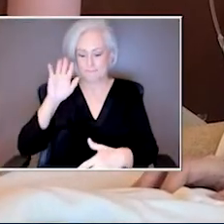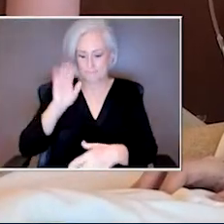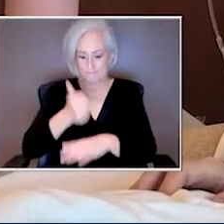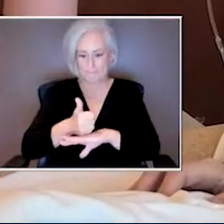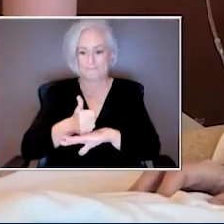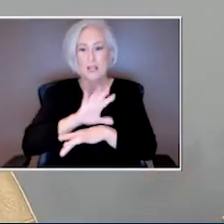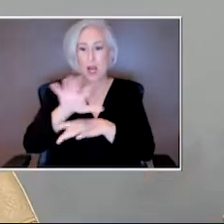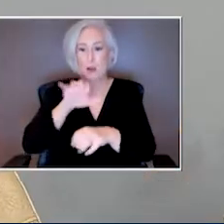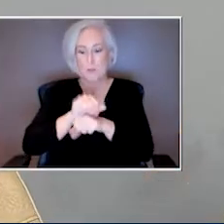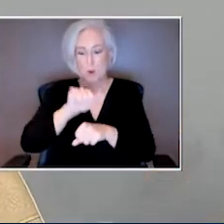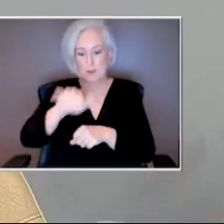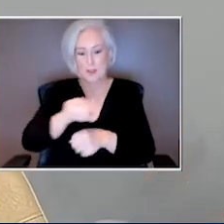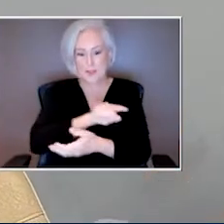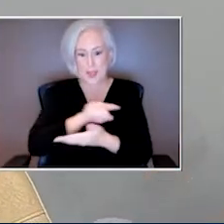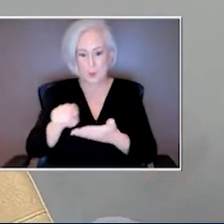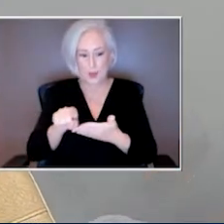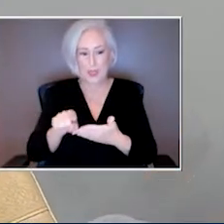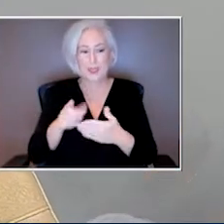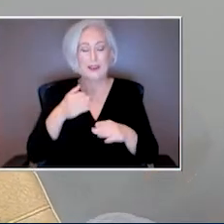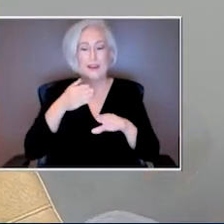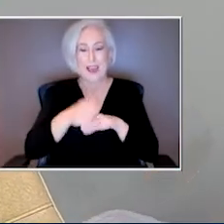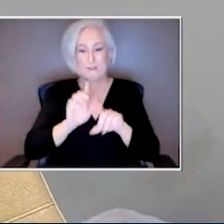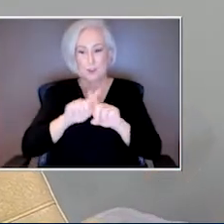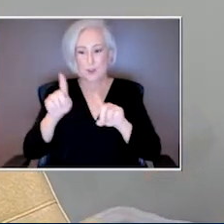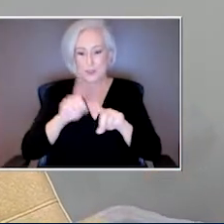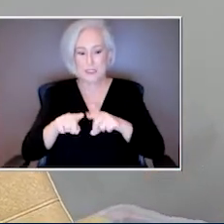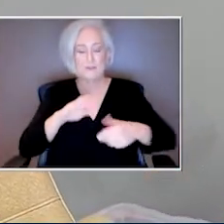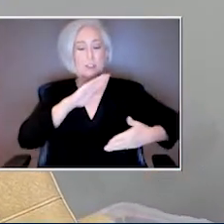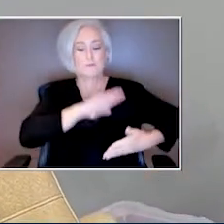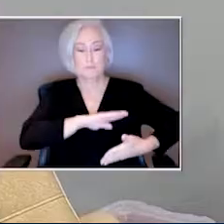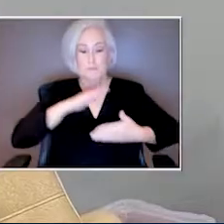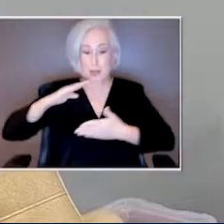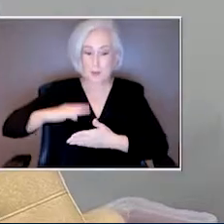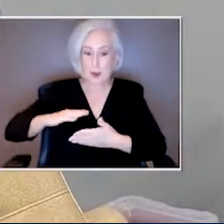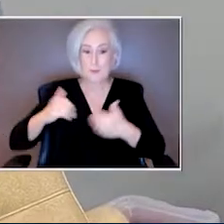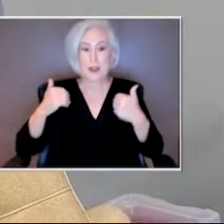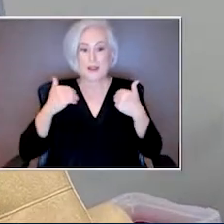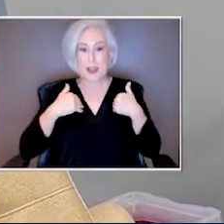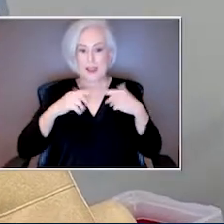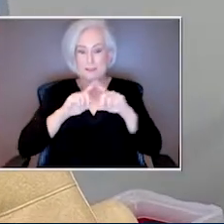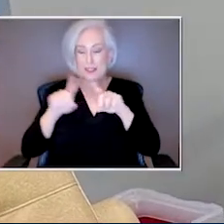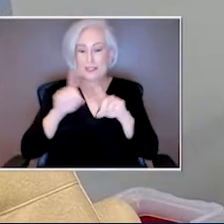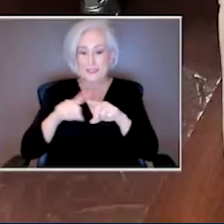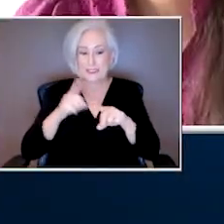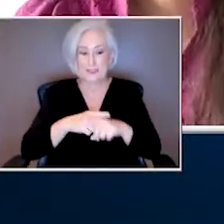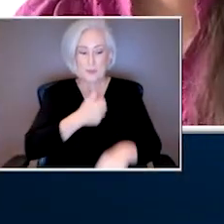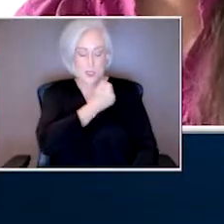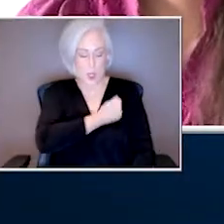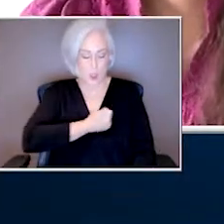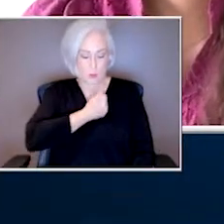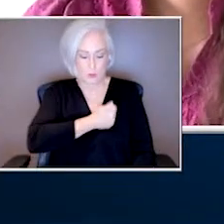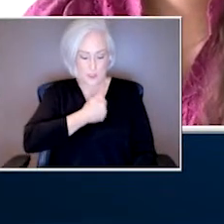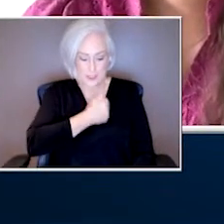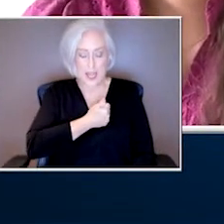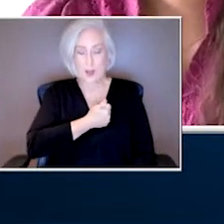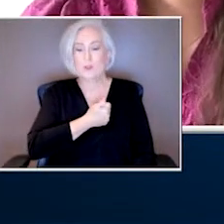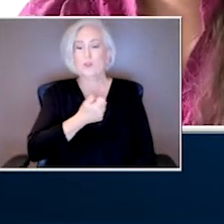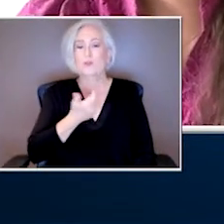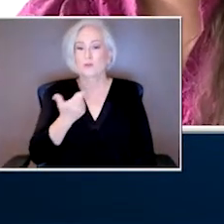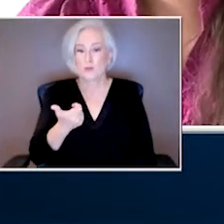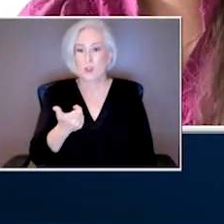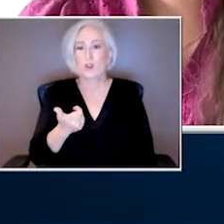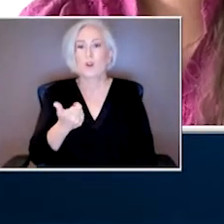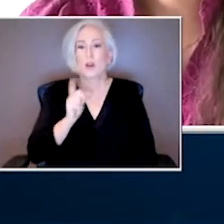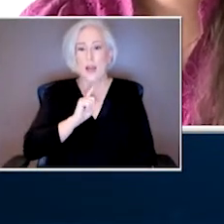week. And then after a series of imaging appointments, I had multiple ultrasounds and a mammogram. I met with my